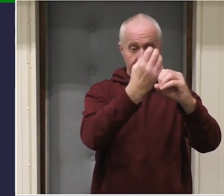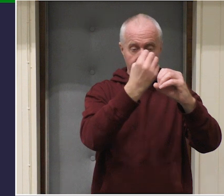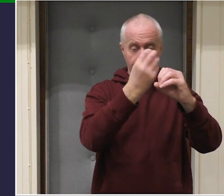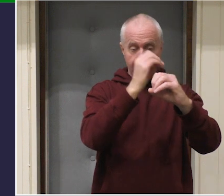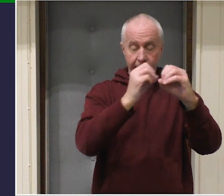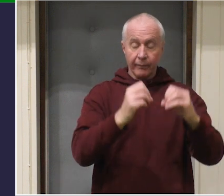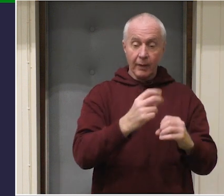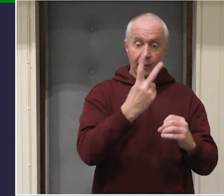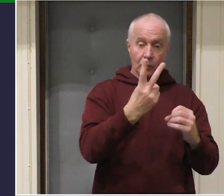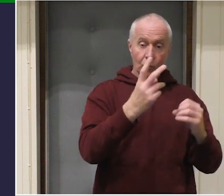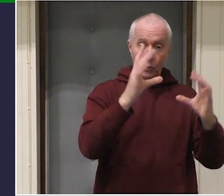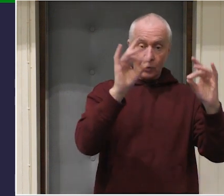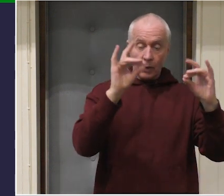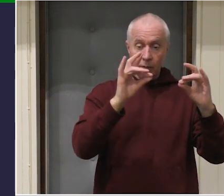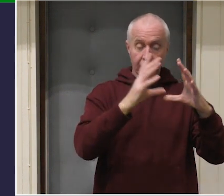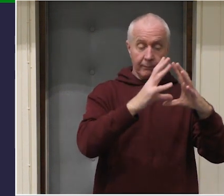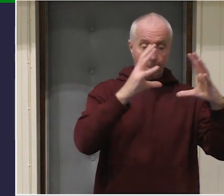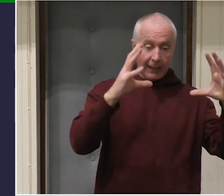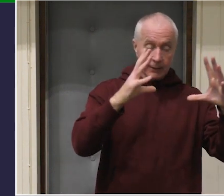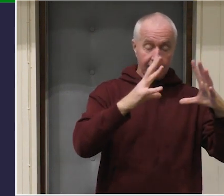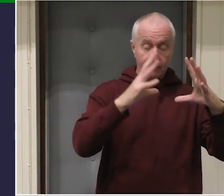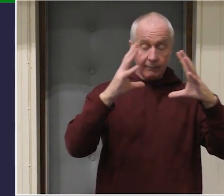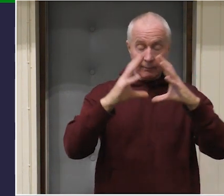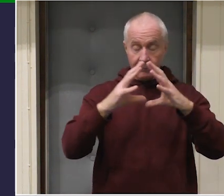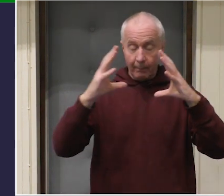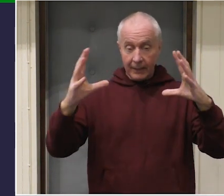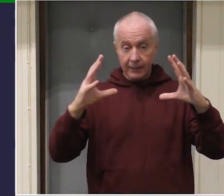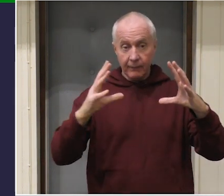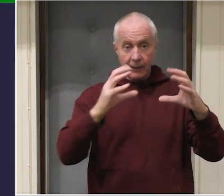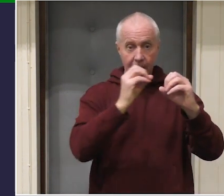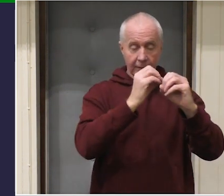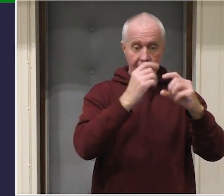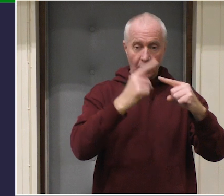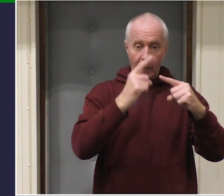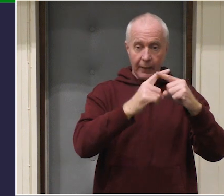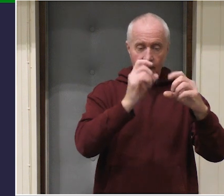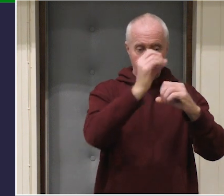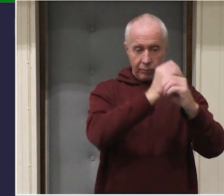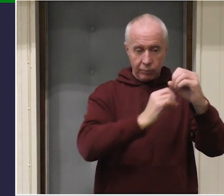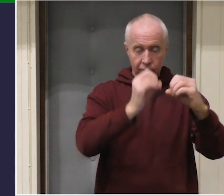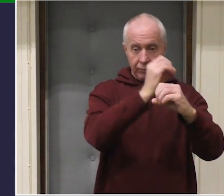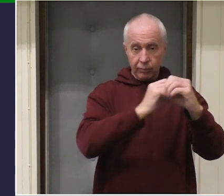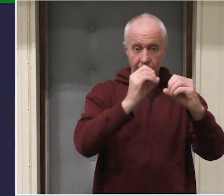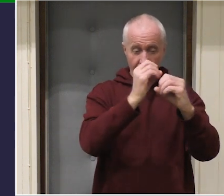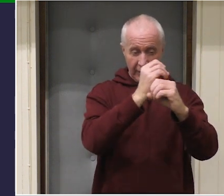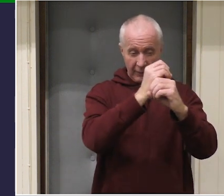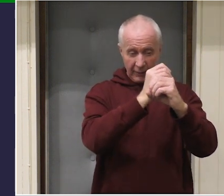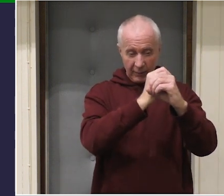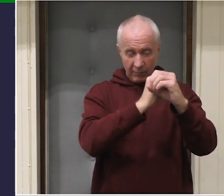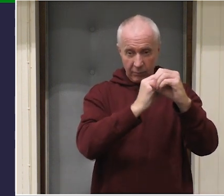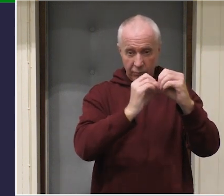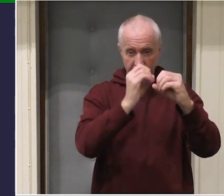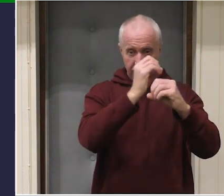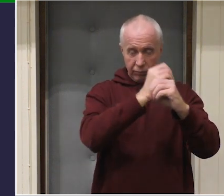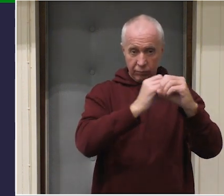the two stars are quite massive, quite large, in a relatively short period orbit. They are so close together, they are tidally deforming each